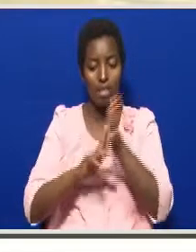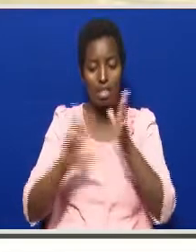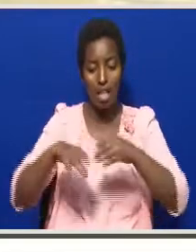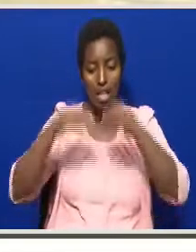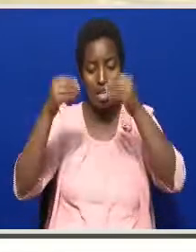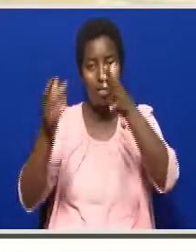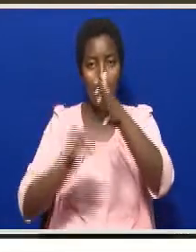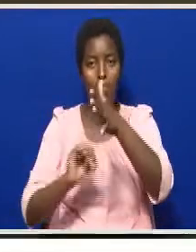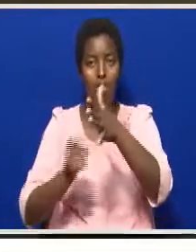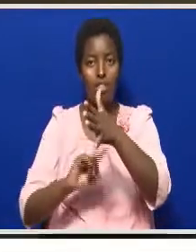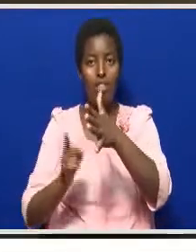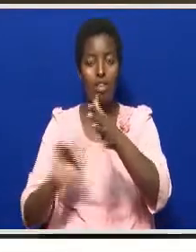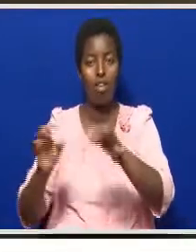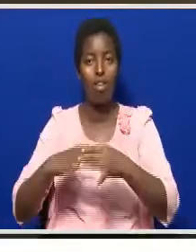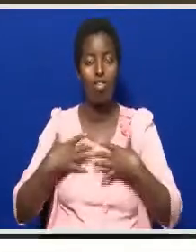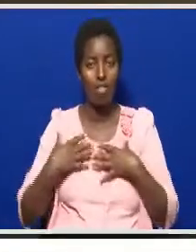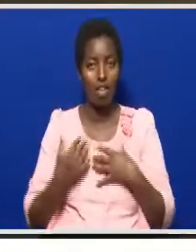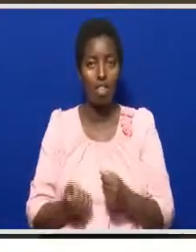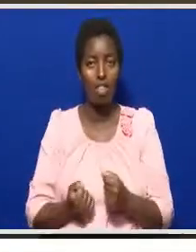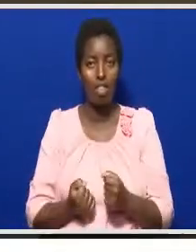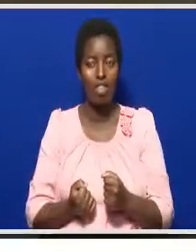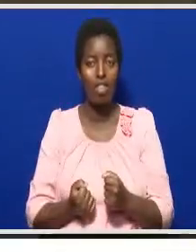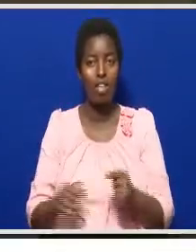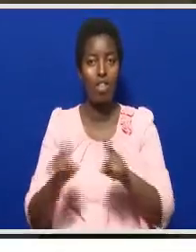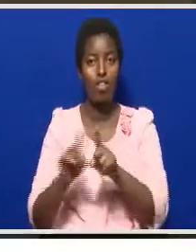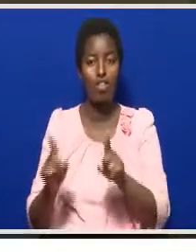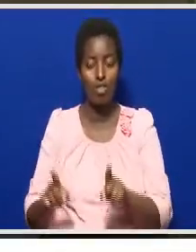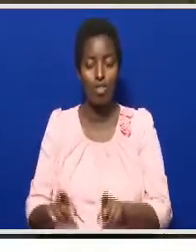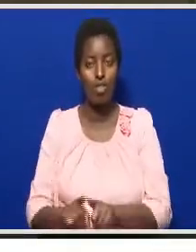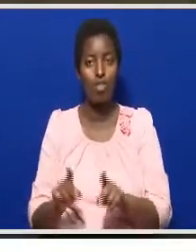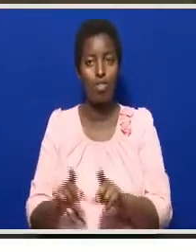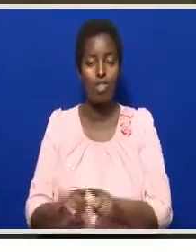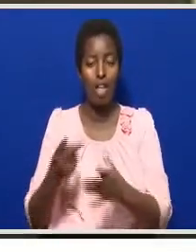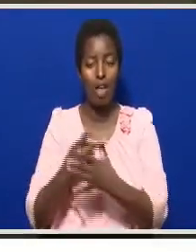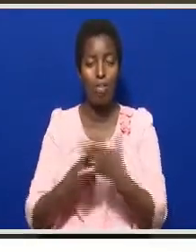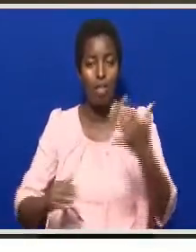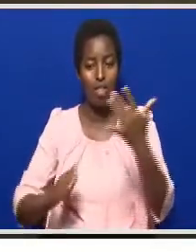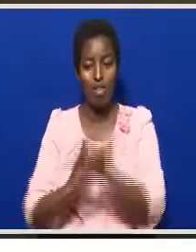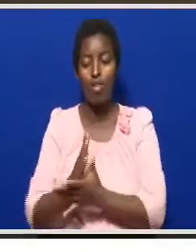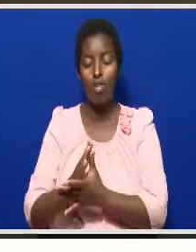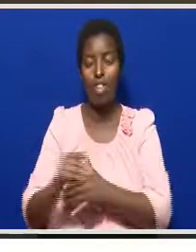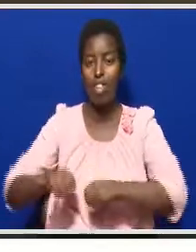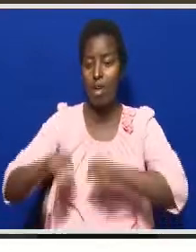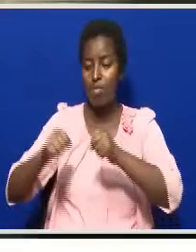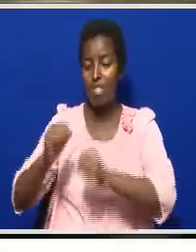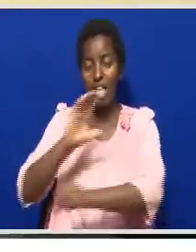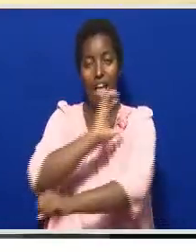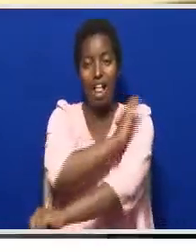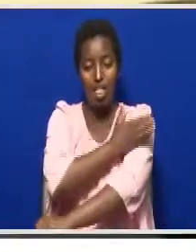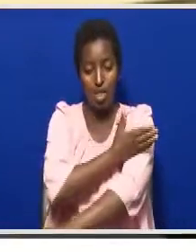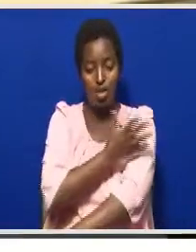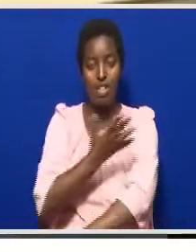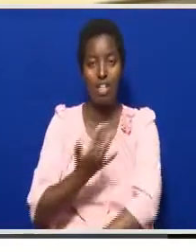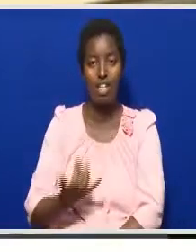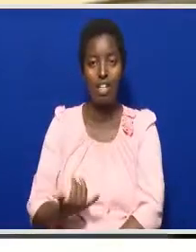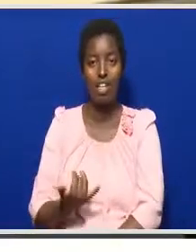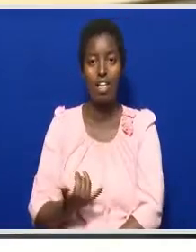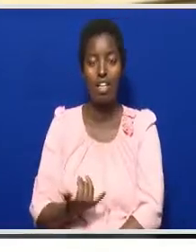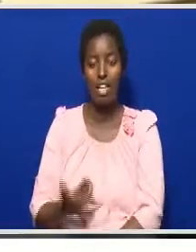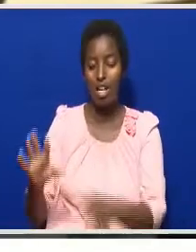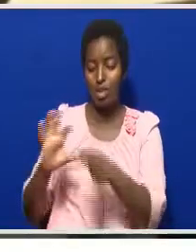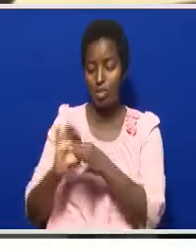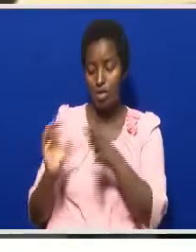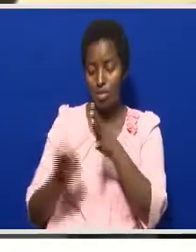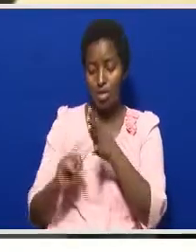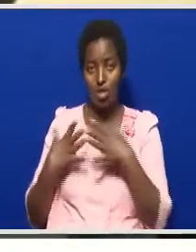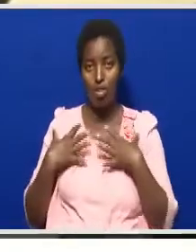on the COVID prevention. And to take a step further, both through the chairman and the authority, linked up with the